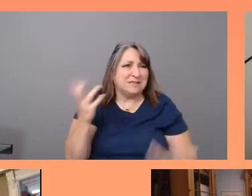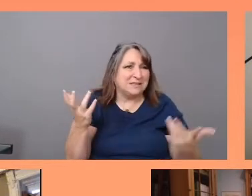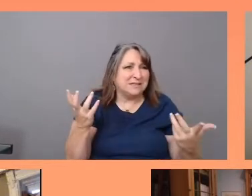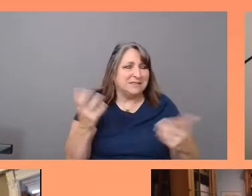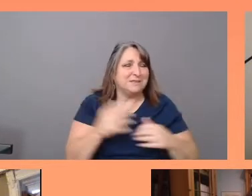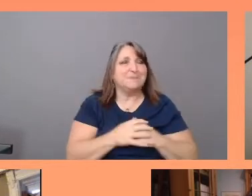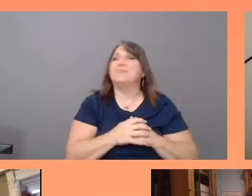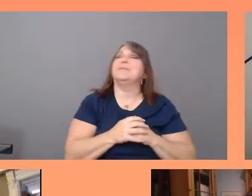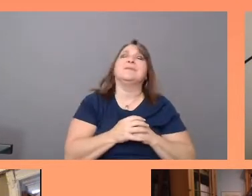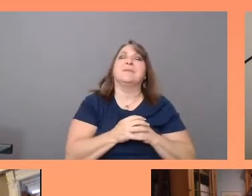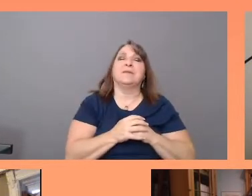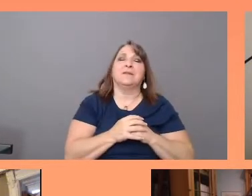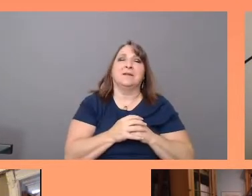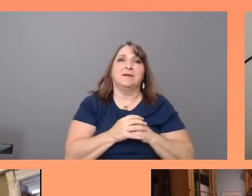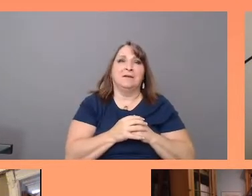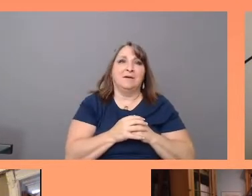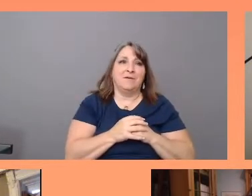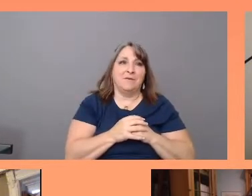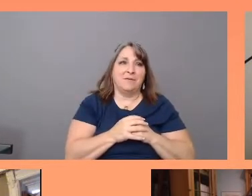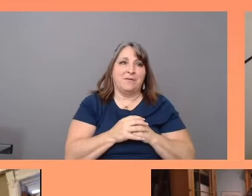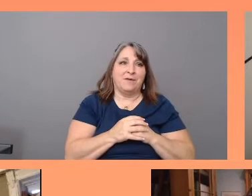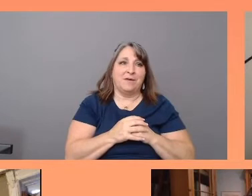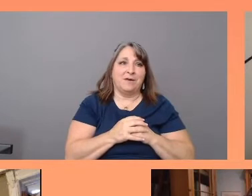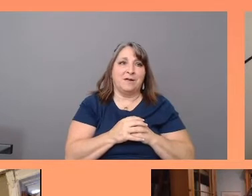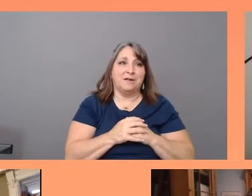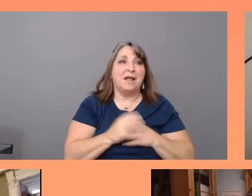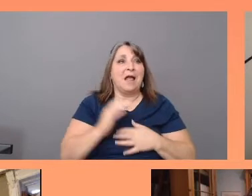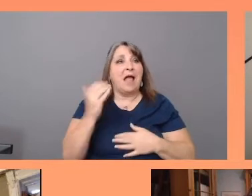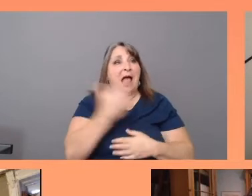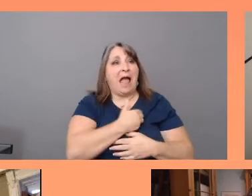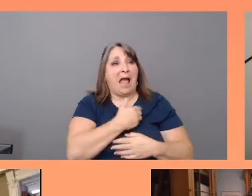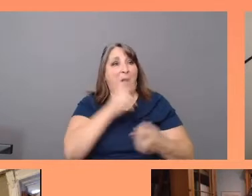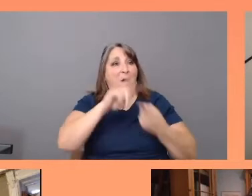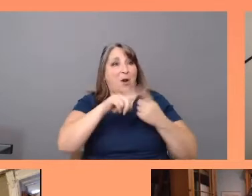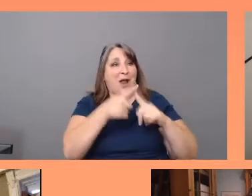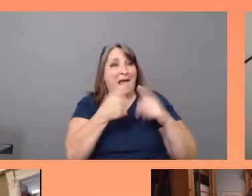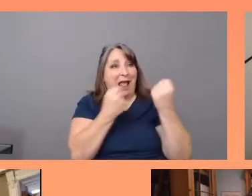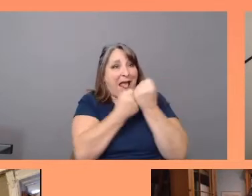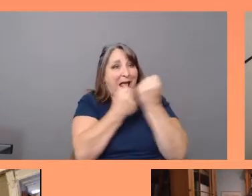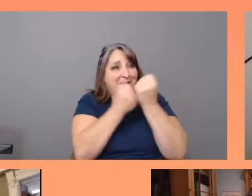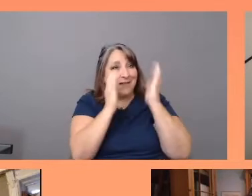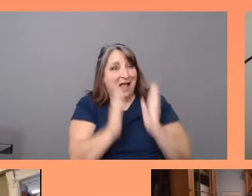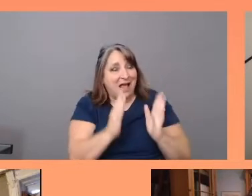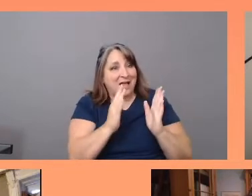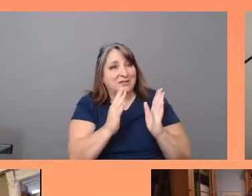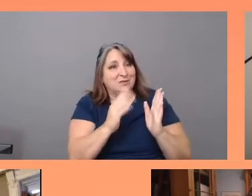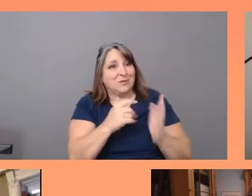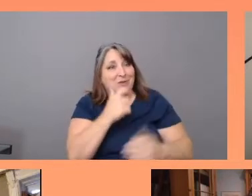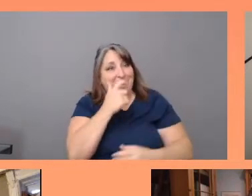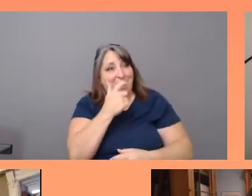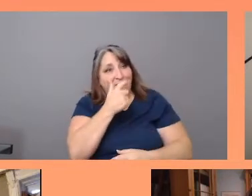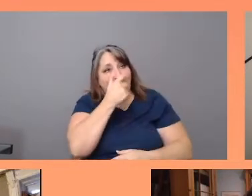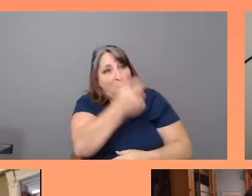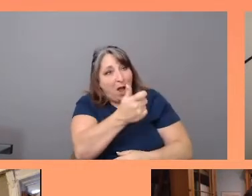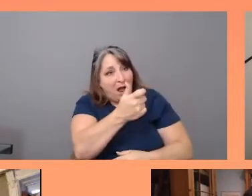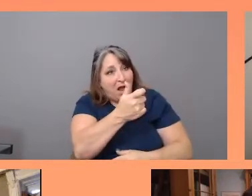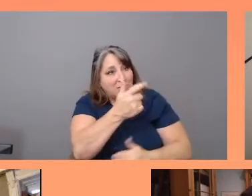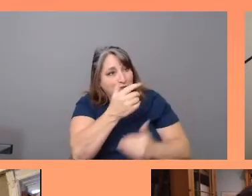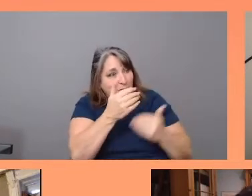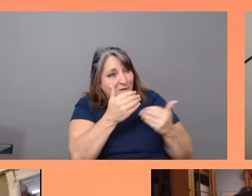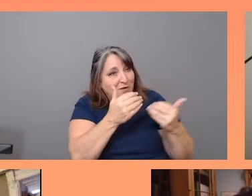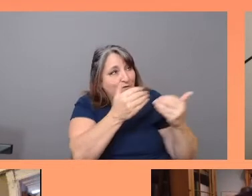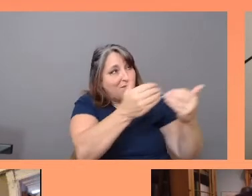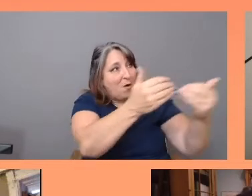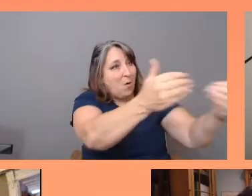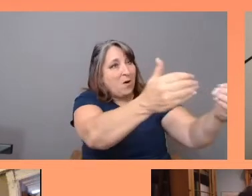watched our would-be allies, again, sort of moving forward in ways that have been comfortable